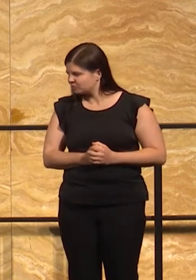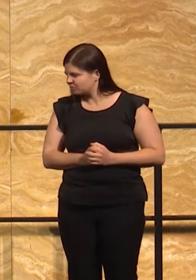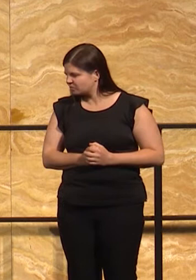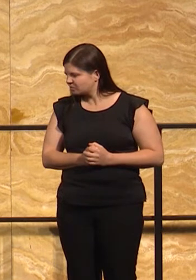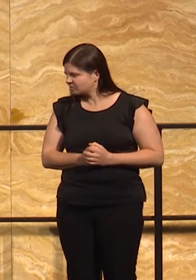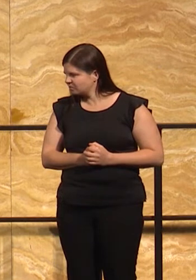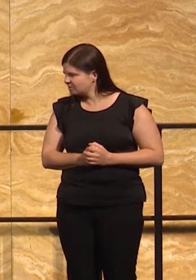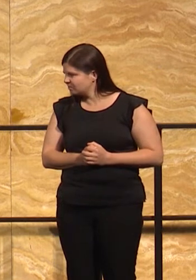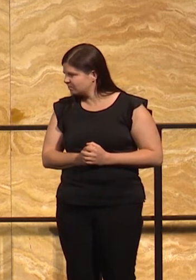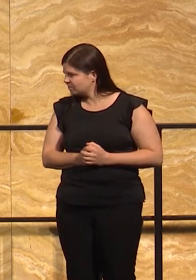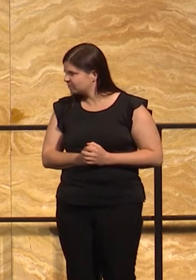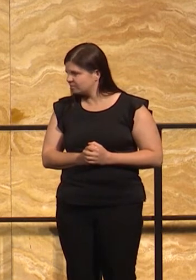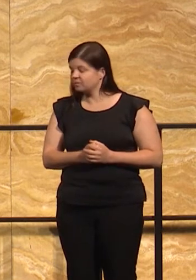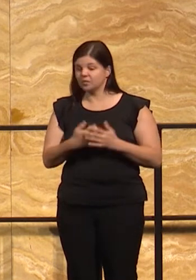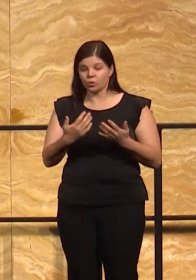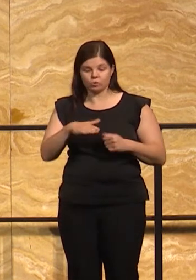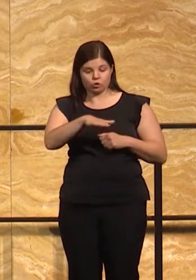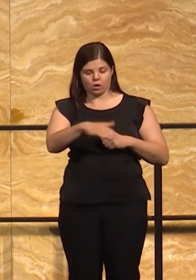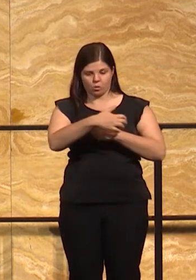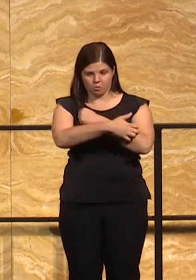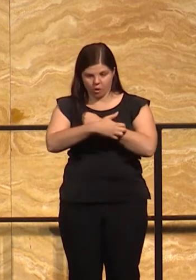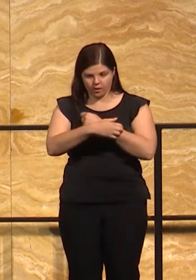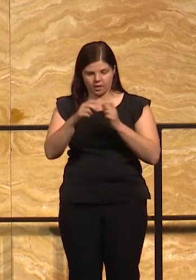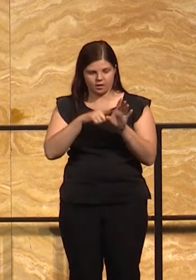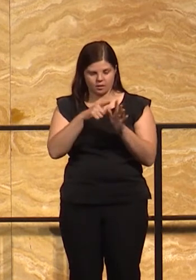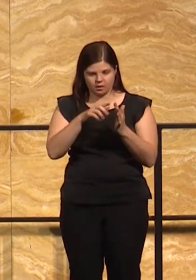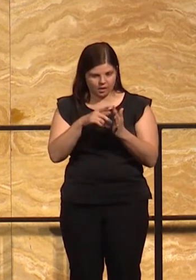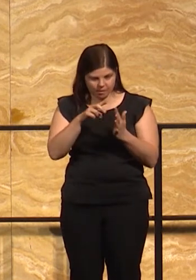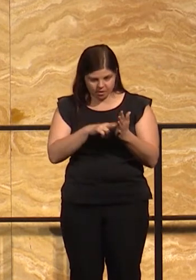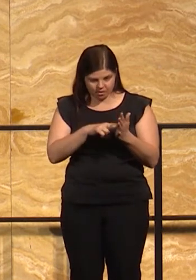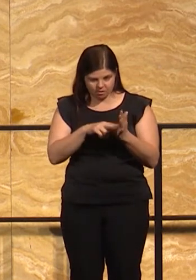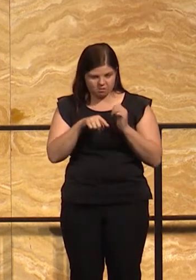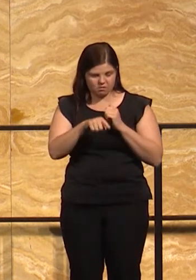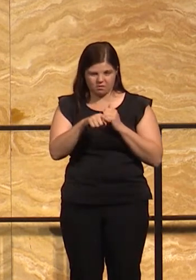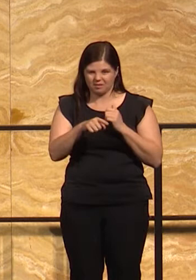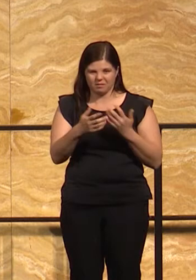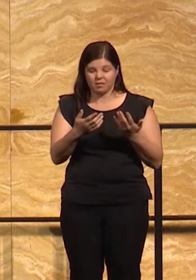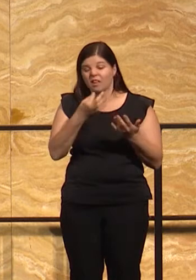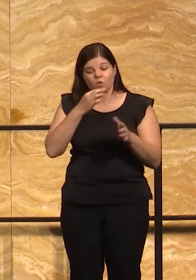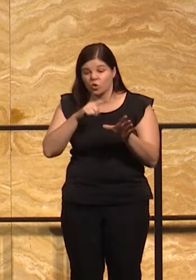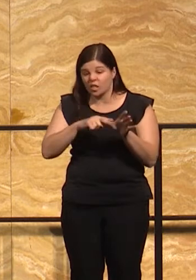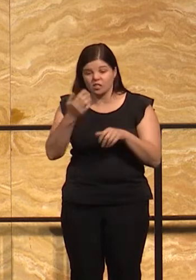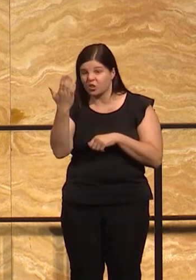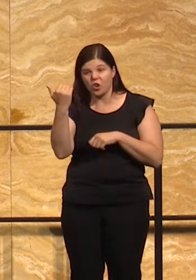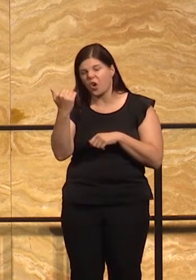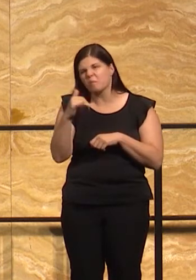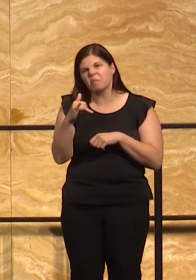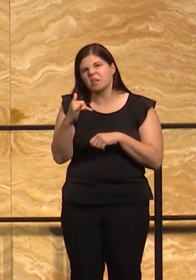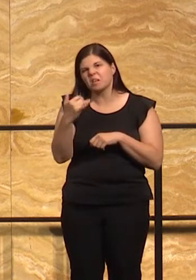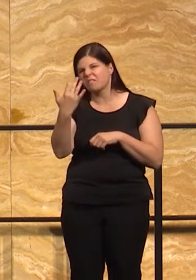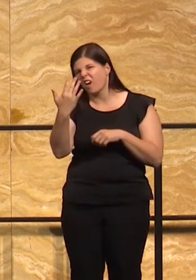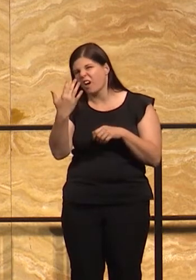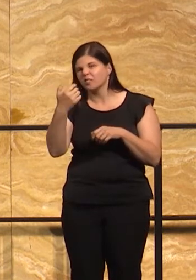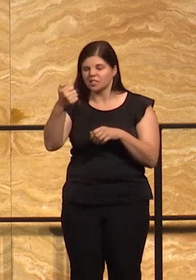the challenge, the problem in Yemen will come to an end. But, you know, allow me. A few years ago, maybe